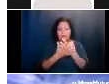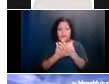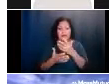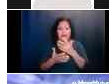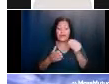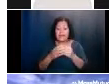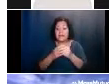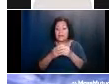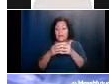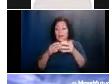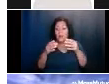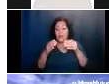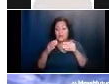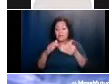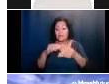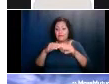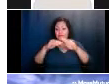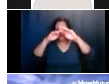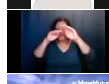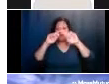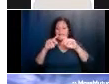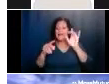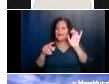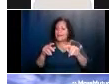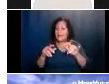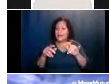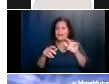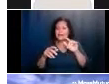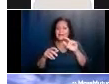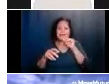tax-free. So any other